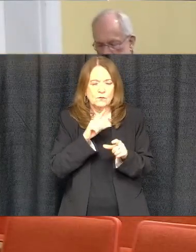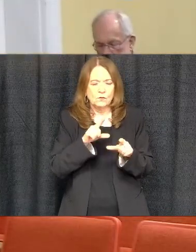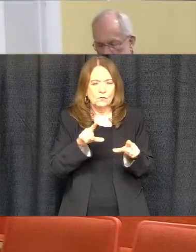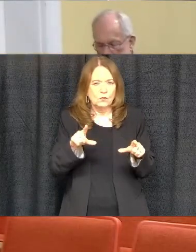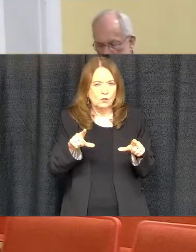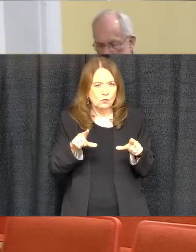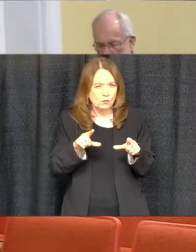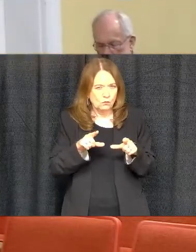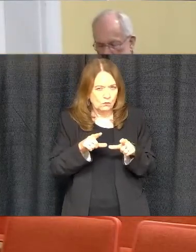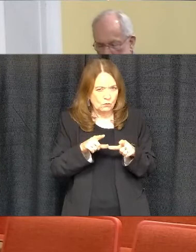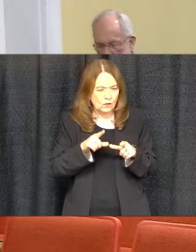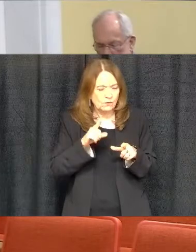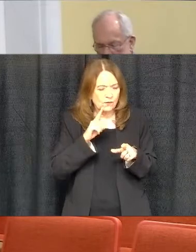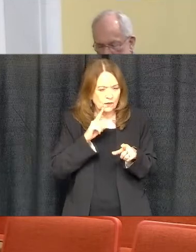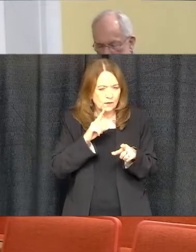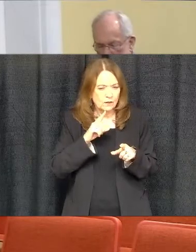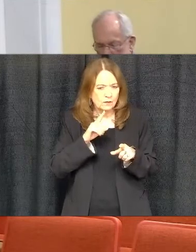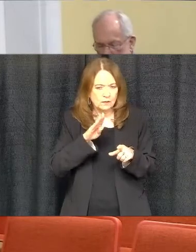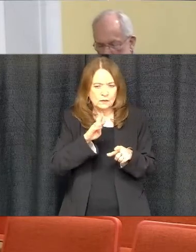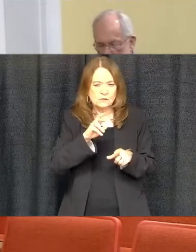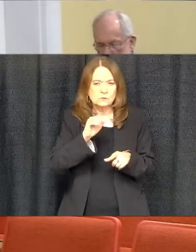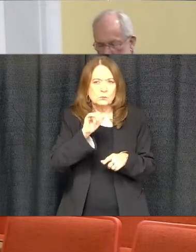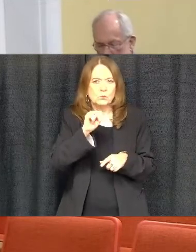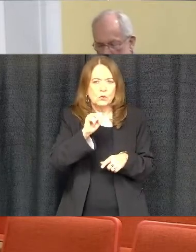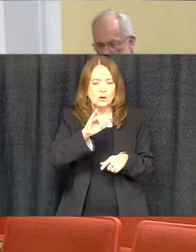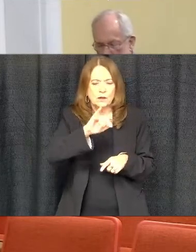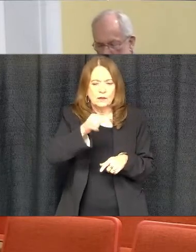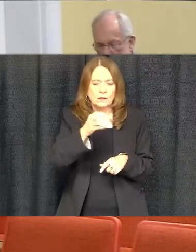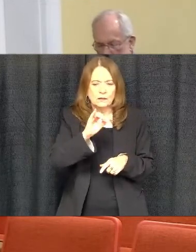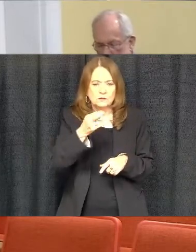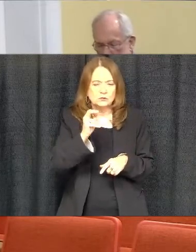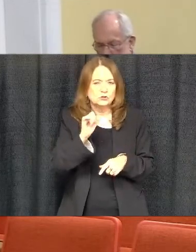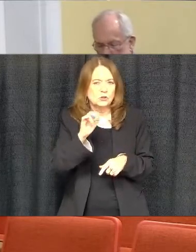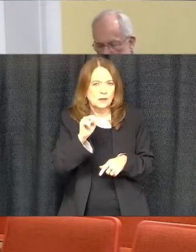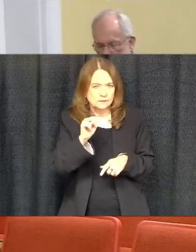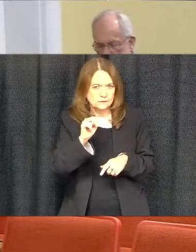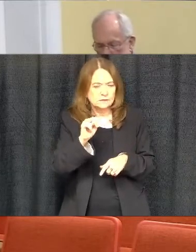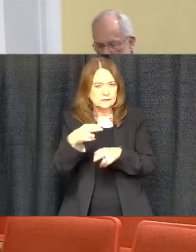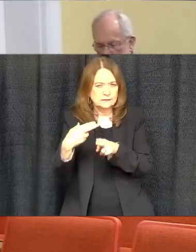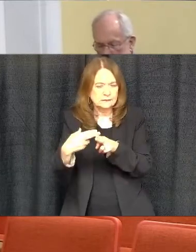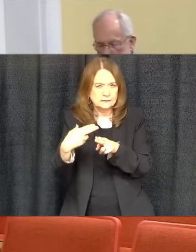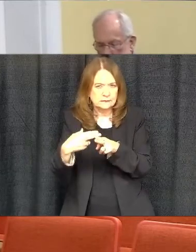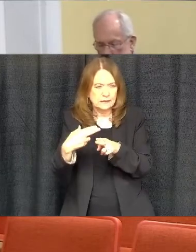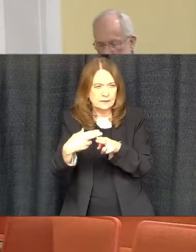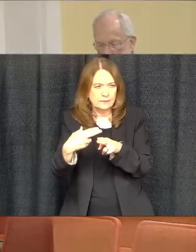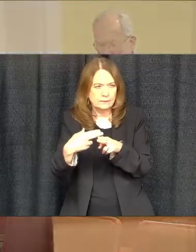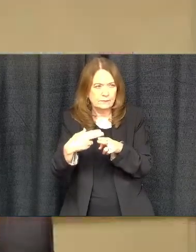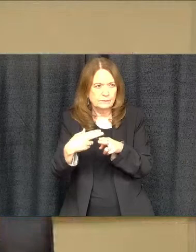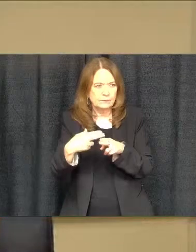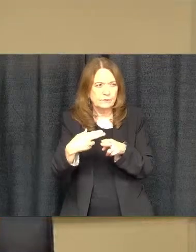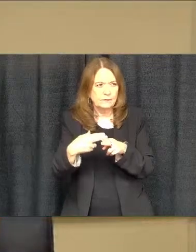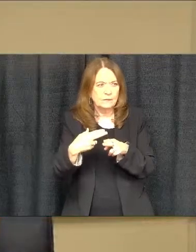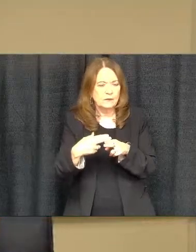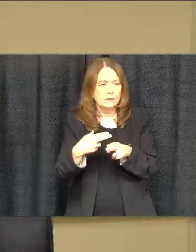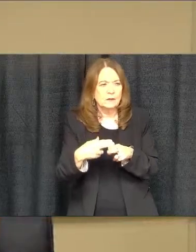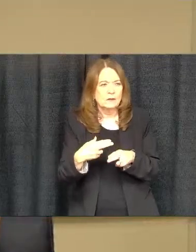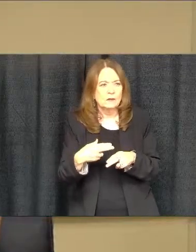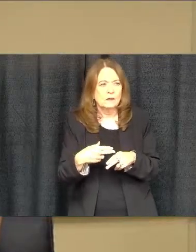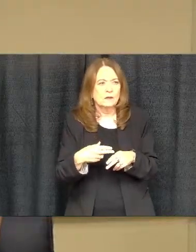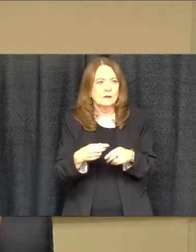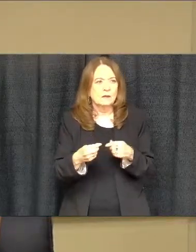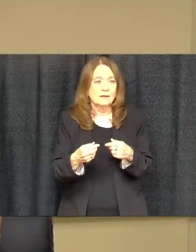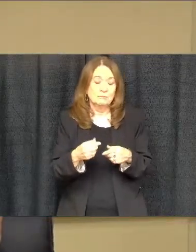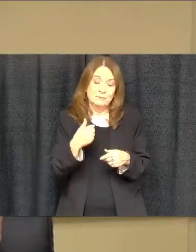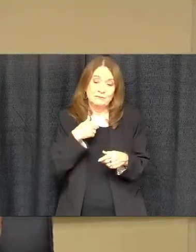that down for you a little more. The applicant is Brian Johnson, Okay. as stated. Googling Johnson, though, will probably find a lot of